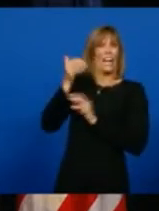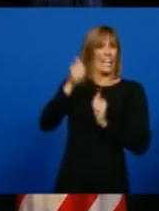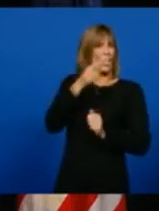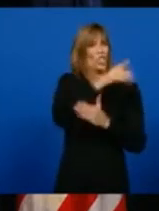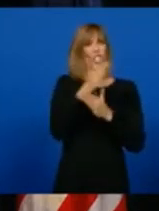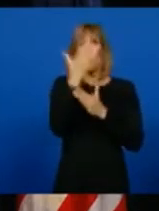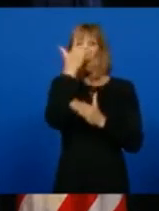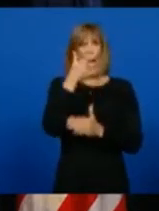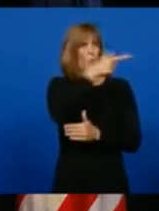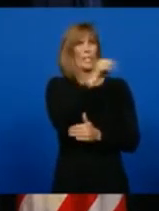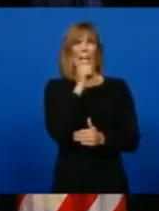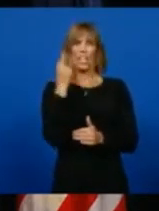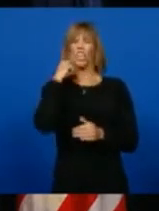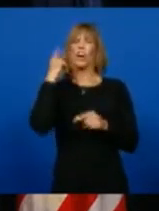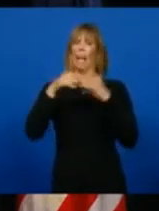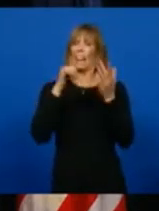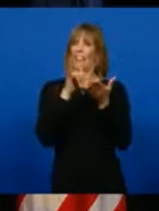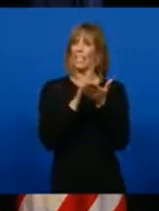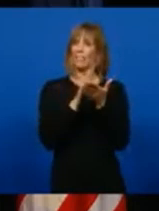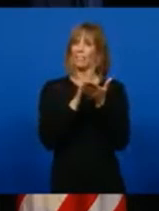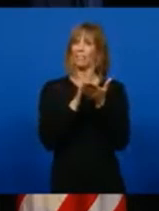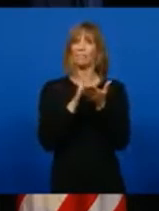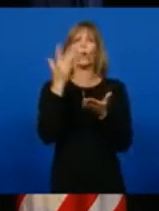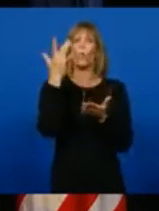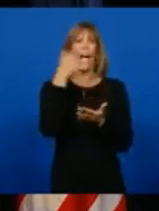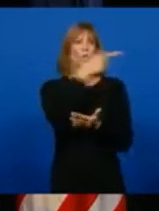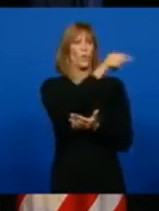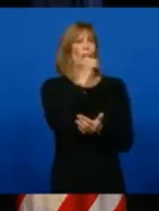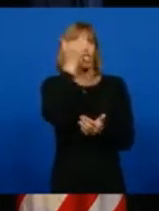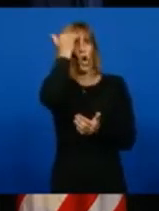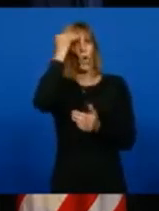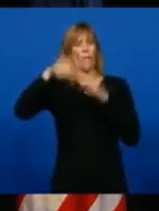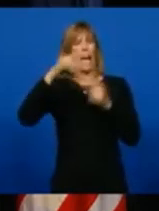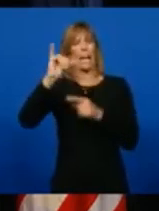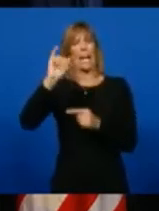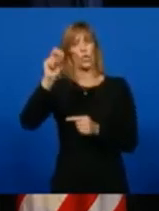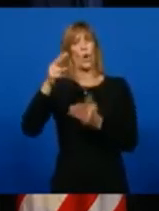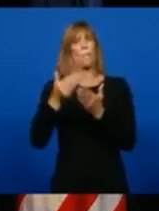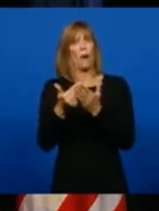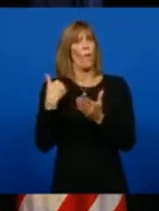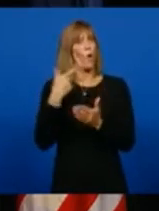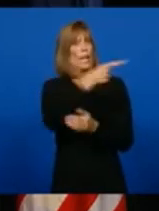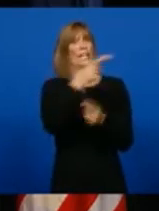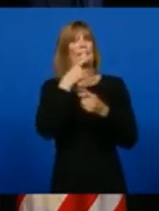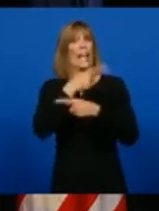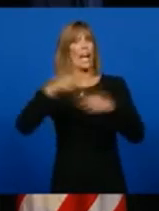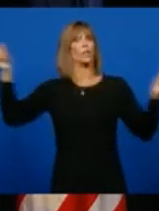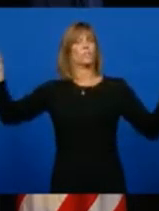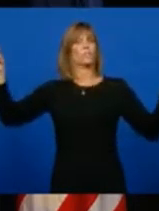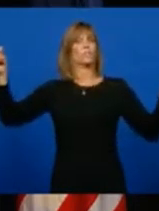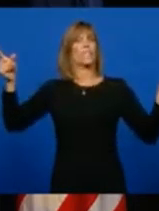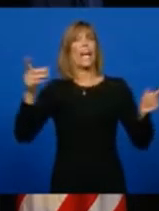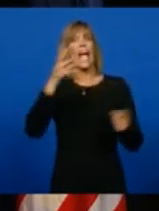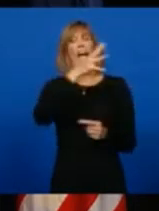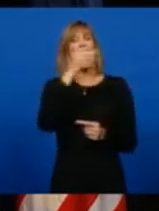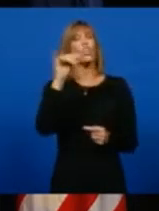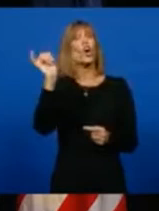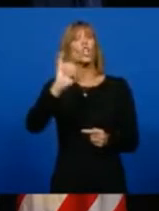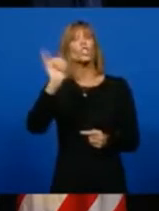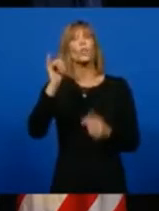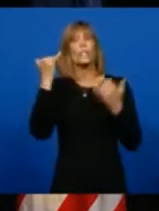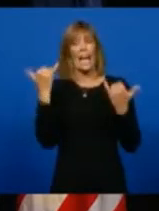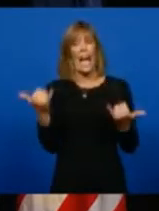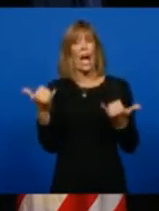that was not communicated with you beforehand, before it went public? And then also now